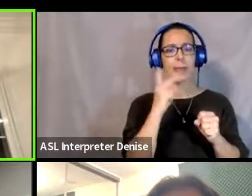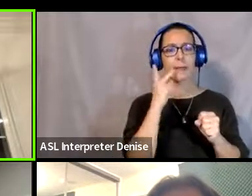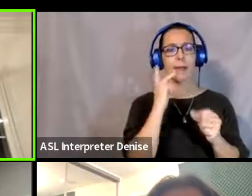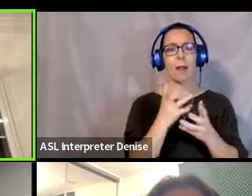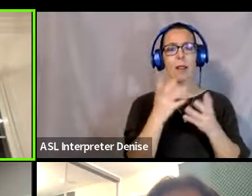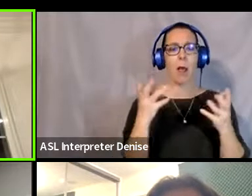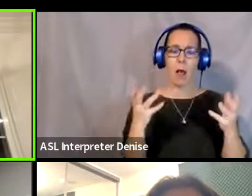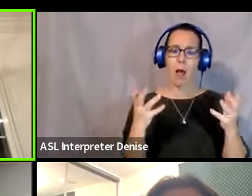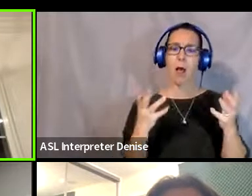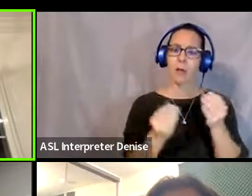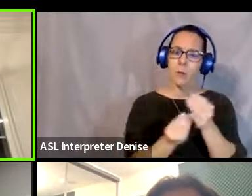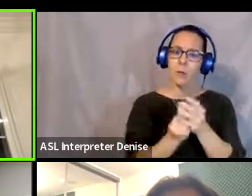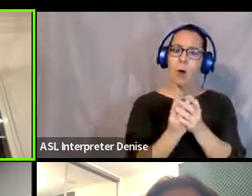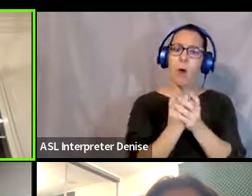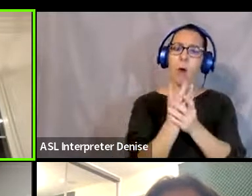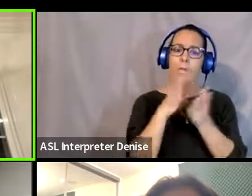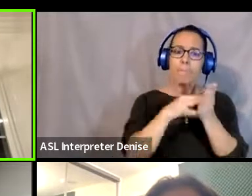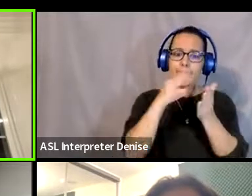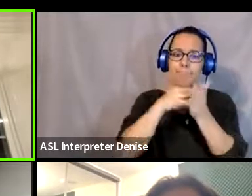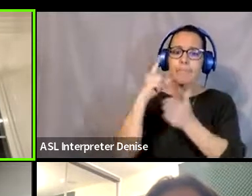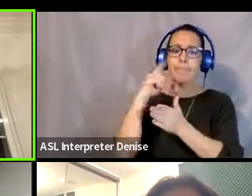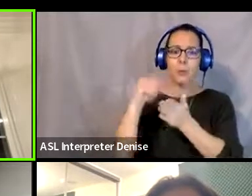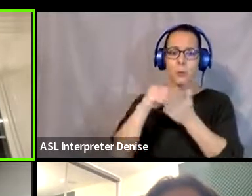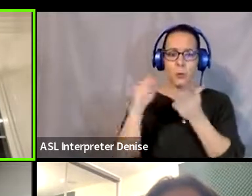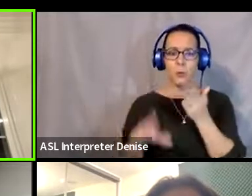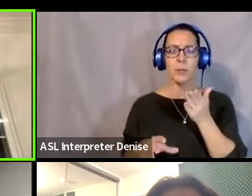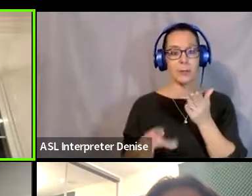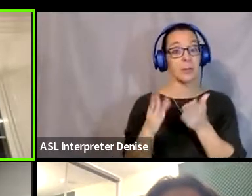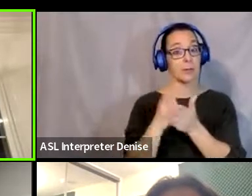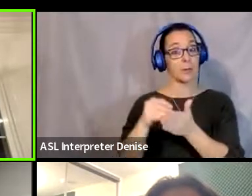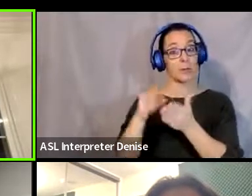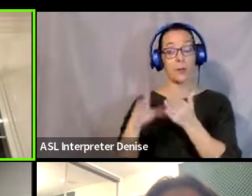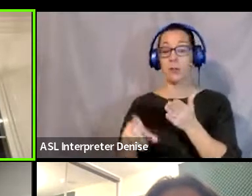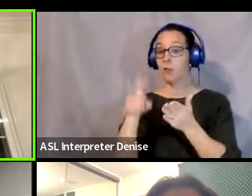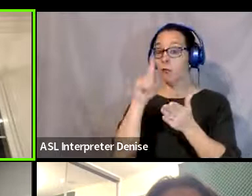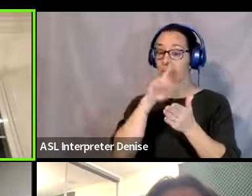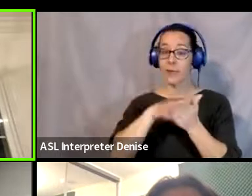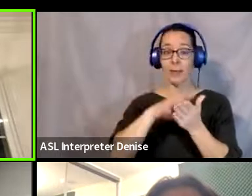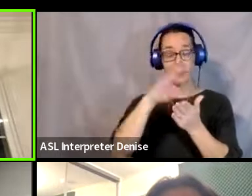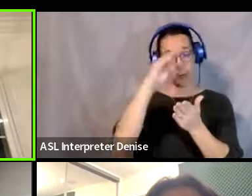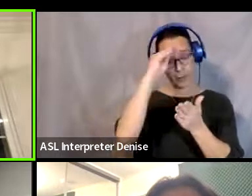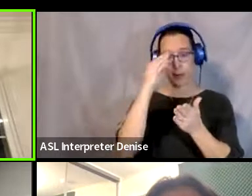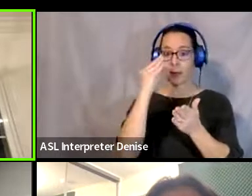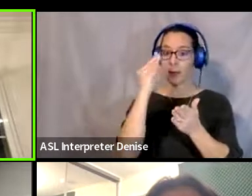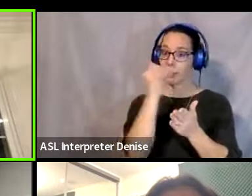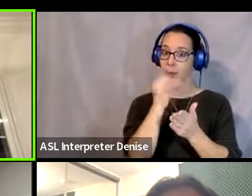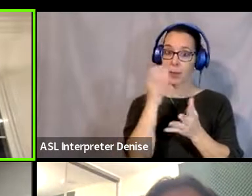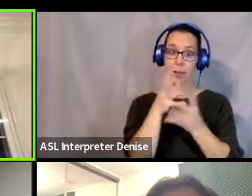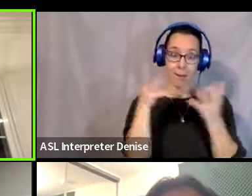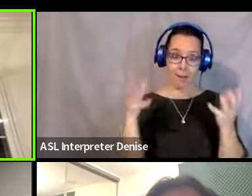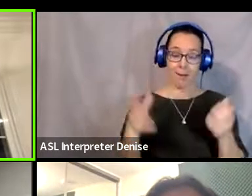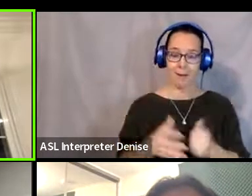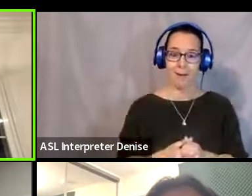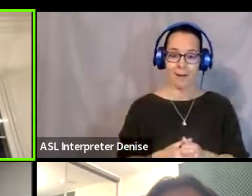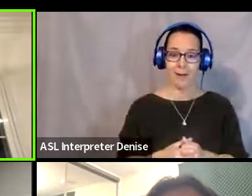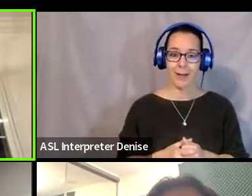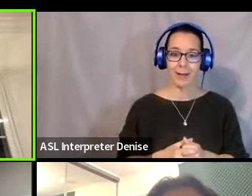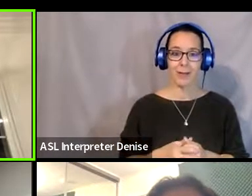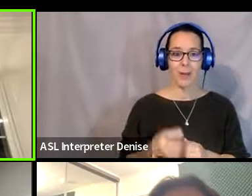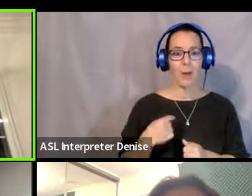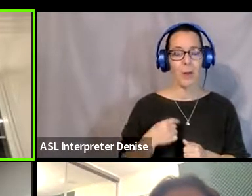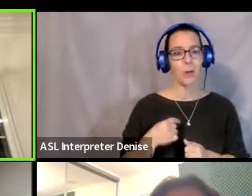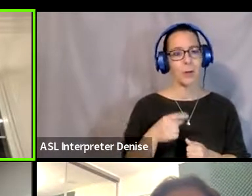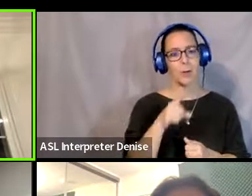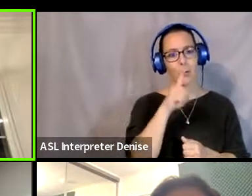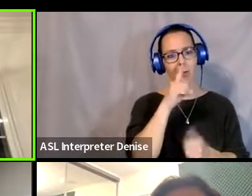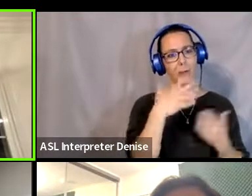students. And for some students, we're showing a lot of growth. So there's a lot to be said, a lot to be thankful, lots of kudos